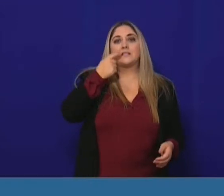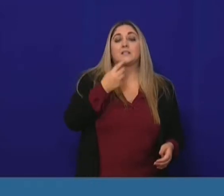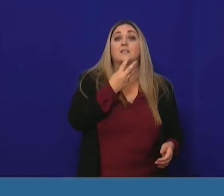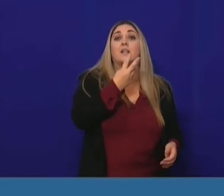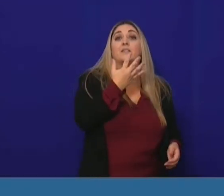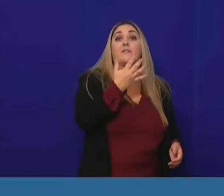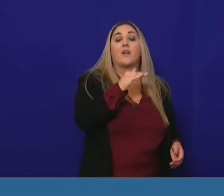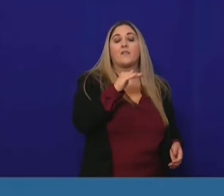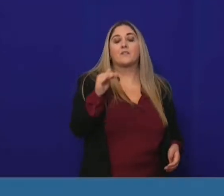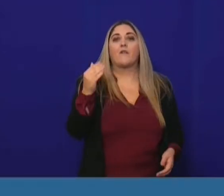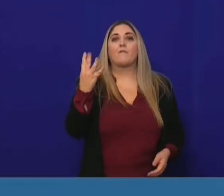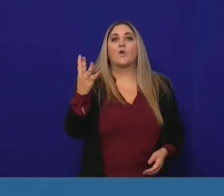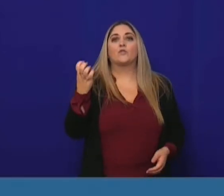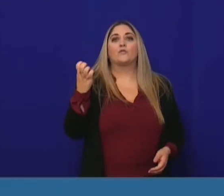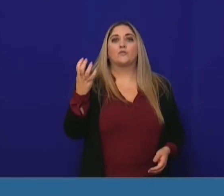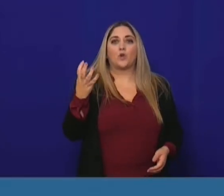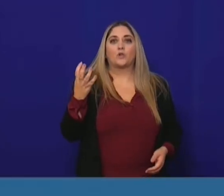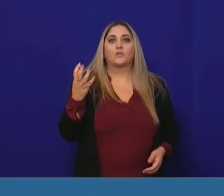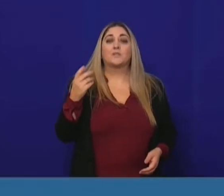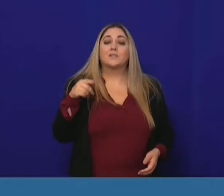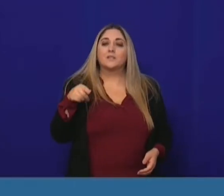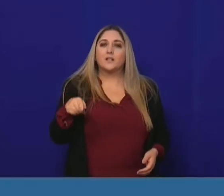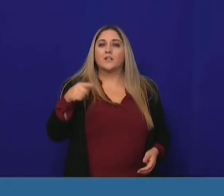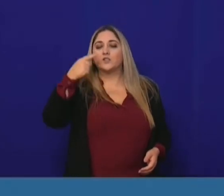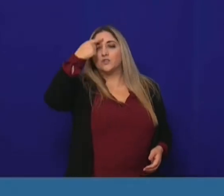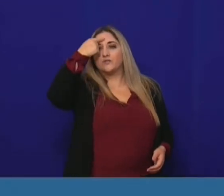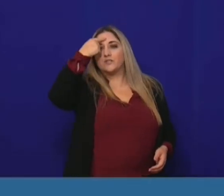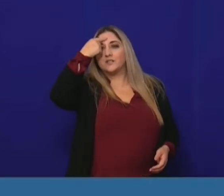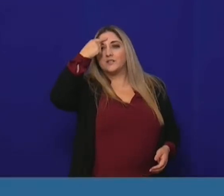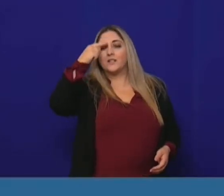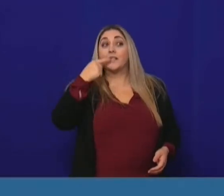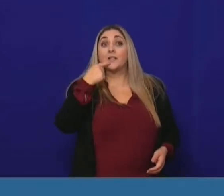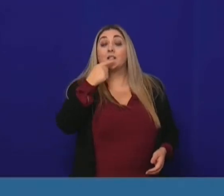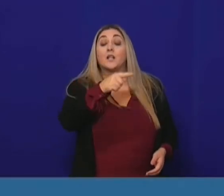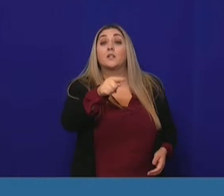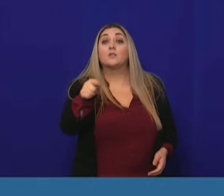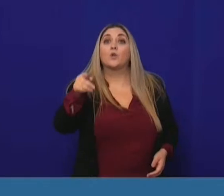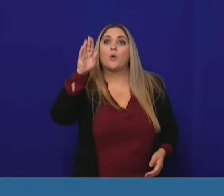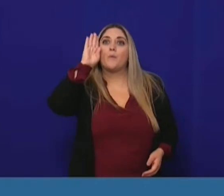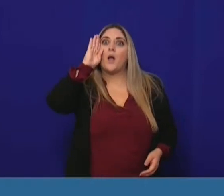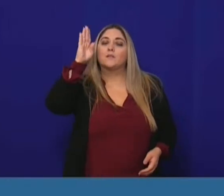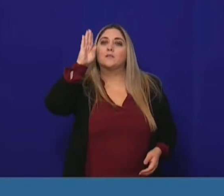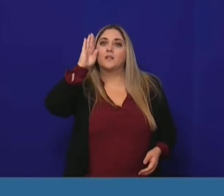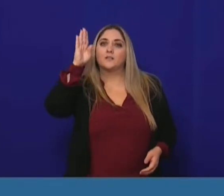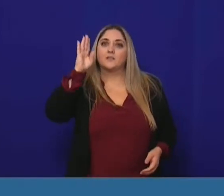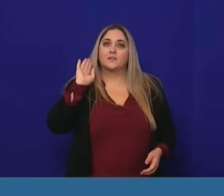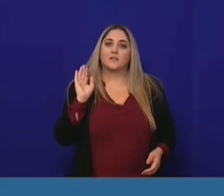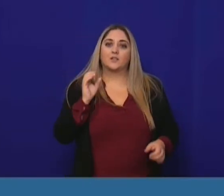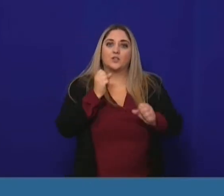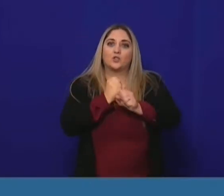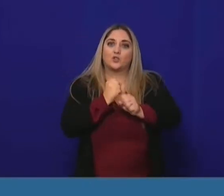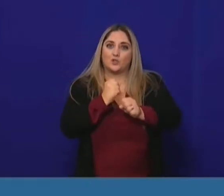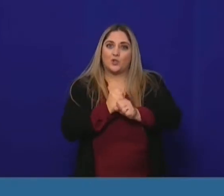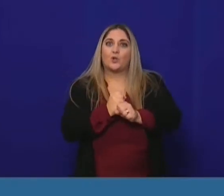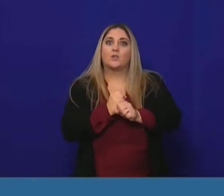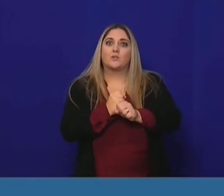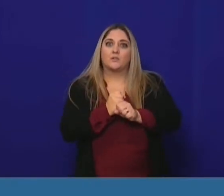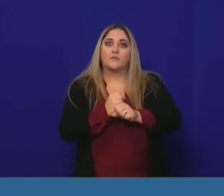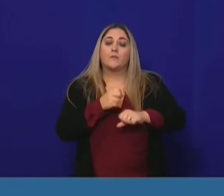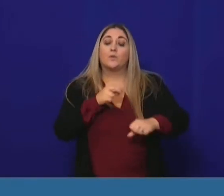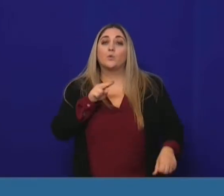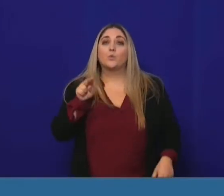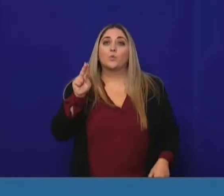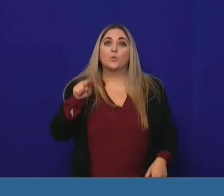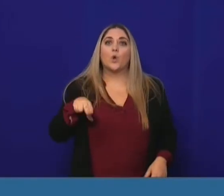u 44 sena u għalhekk hawnhekk qed nappella lin-nies nerġgħu biex noqogħdu attenti ħafna fuq il-postijiet tax-xogħol u